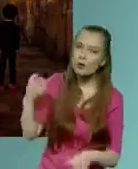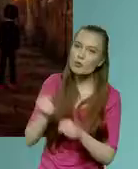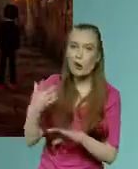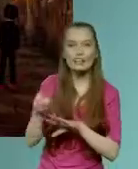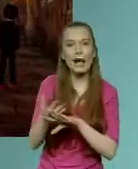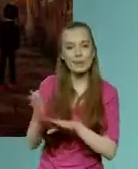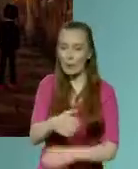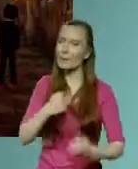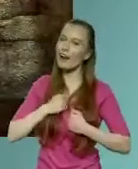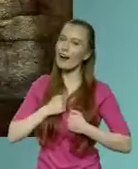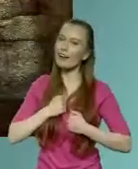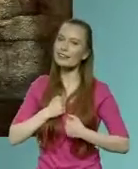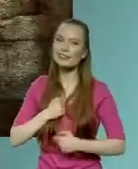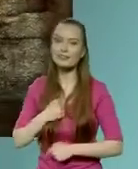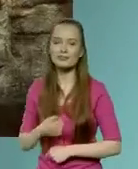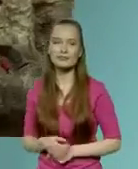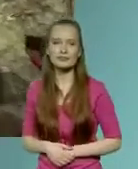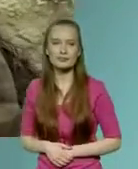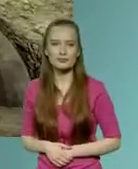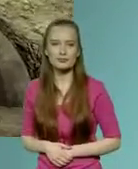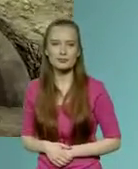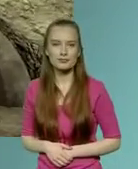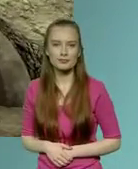are all mine.